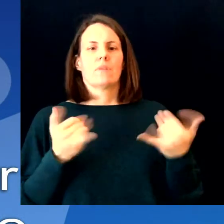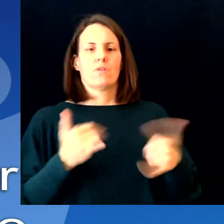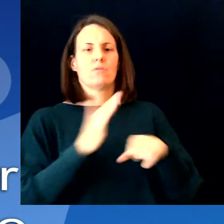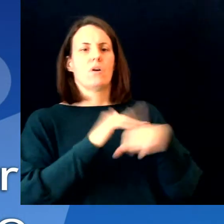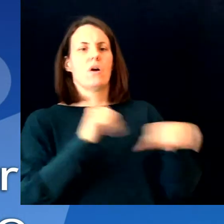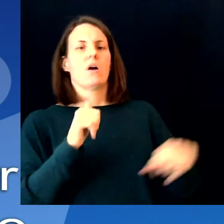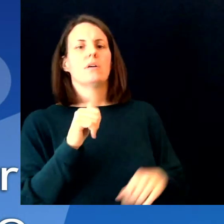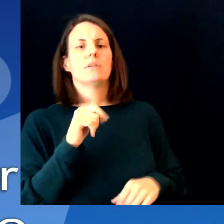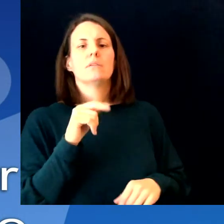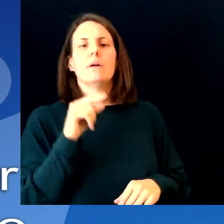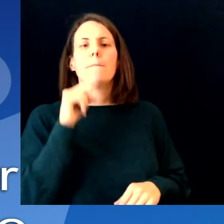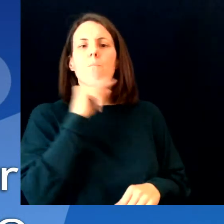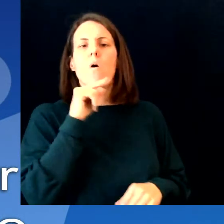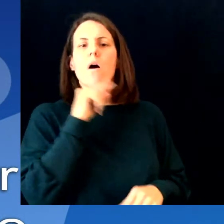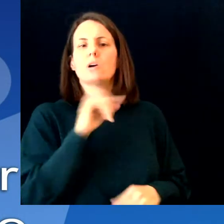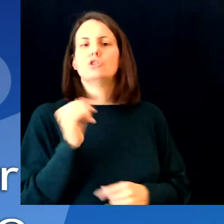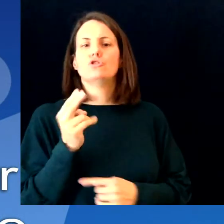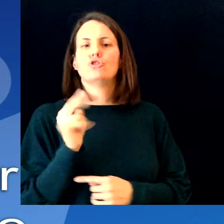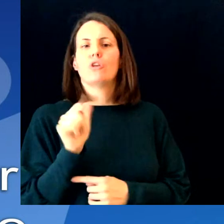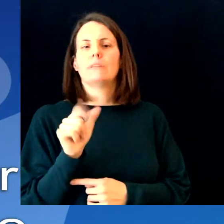Sophie?